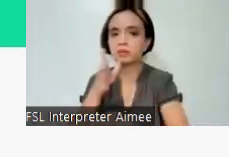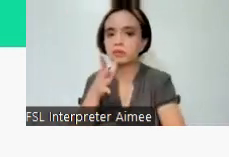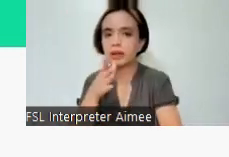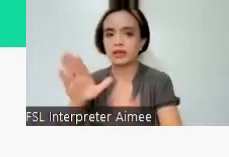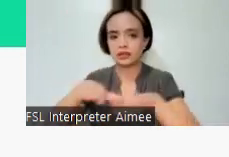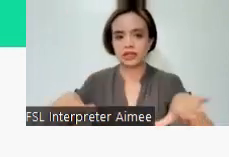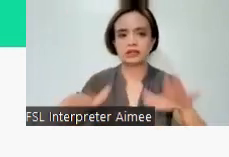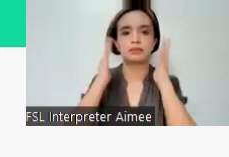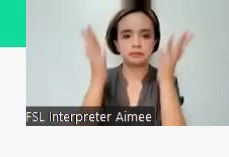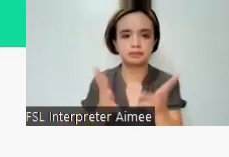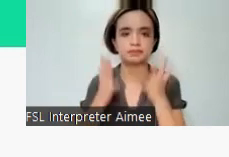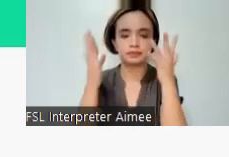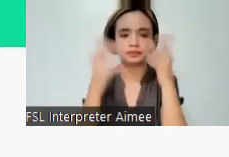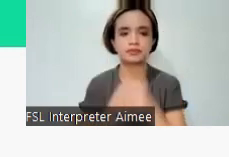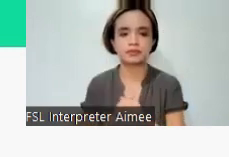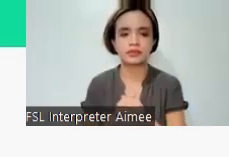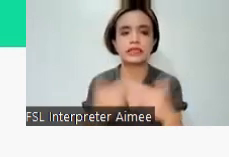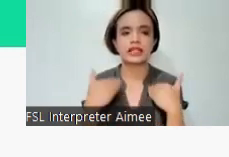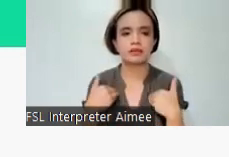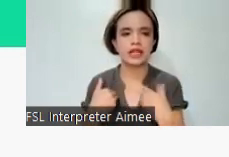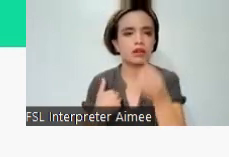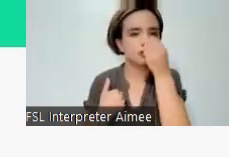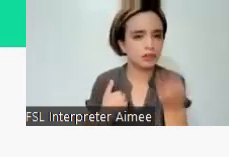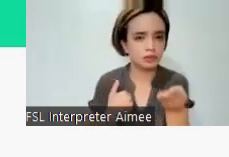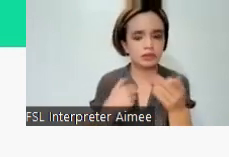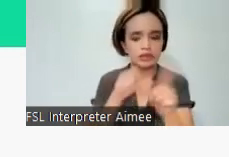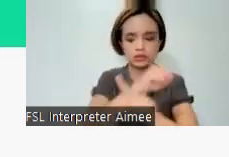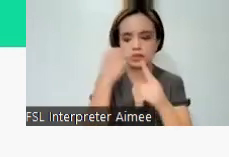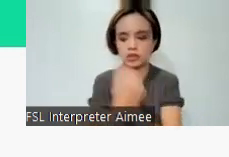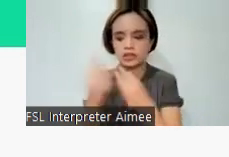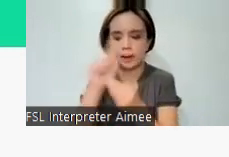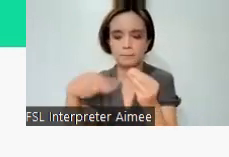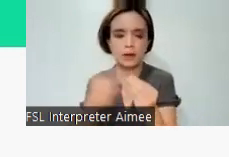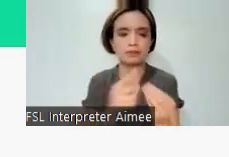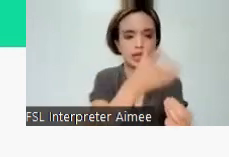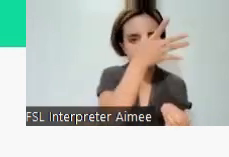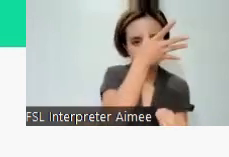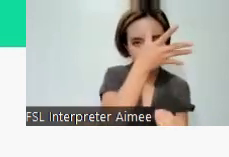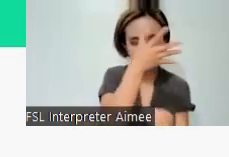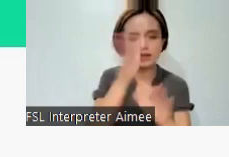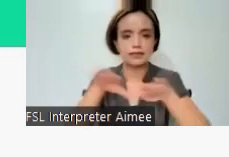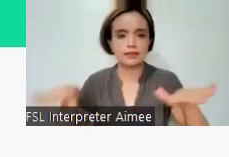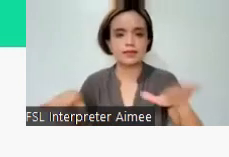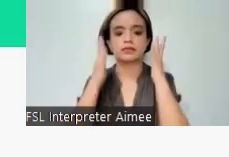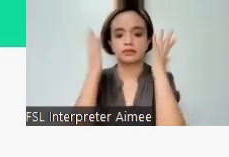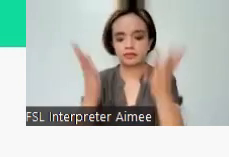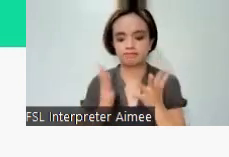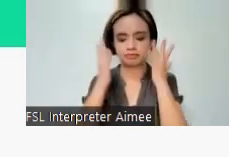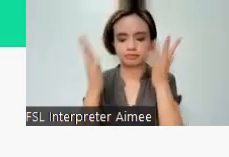mother-child interactions. There were also a few instances of father-child interactions.